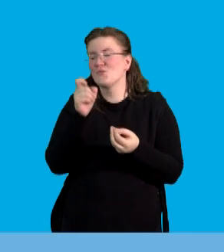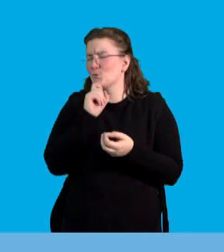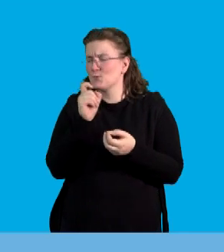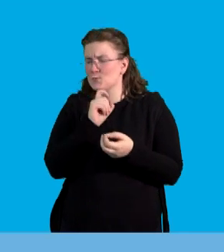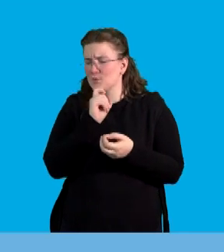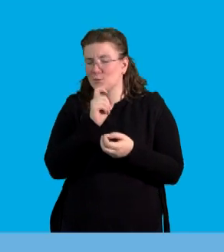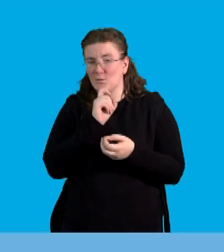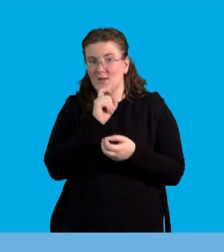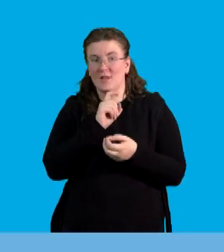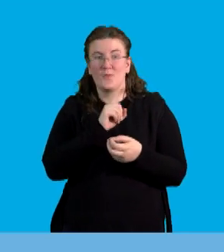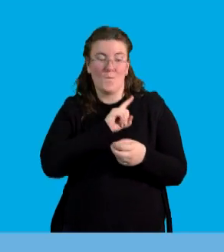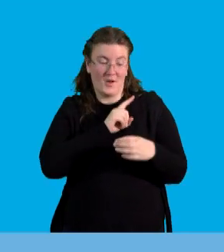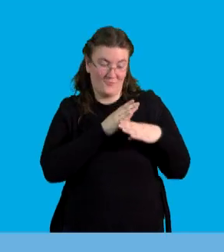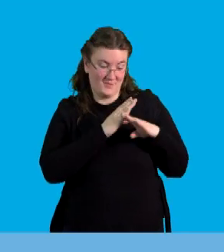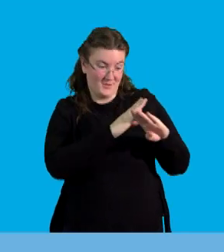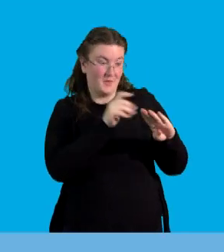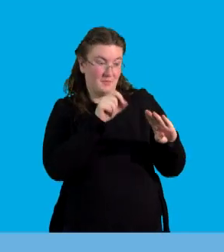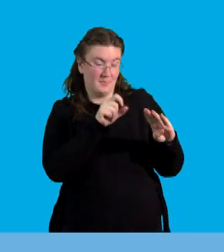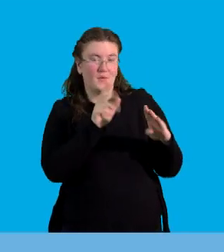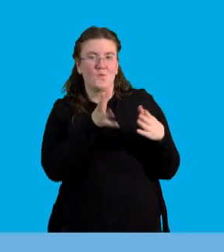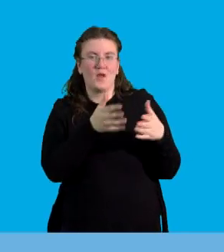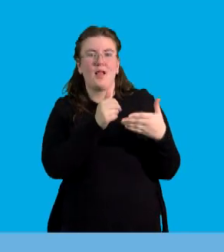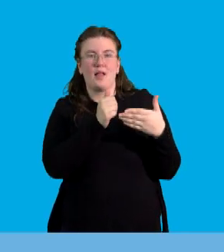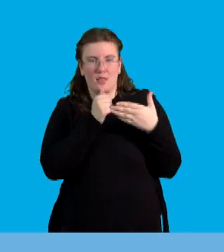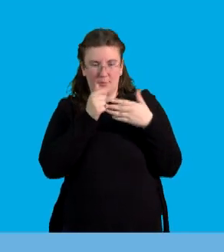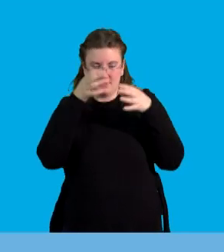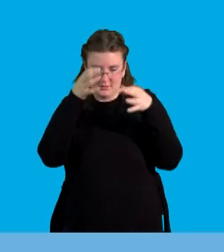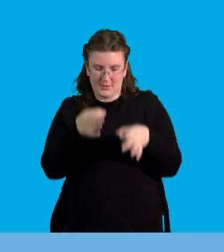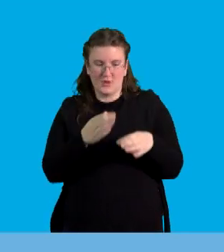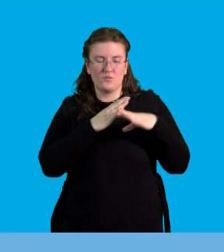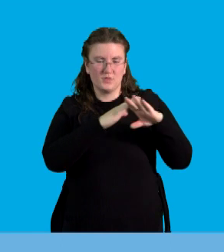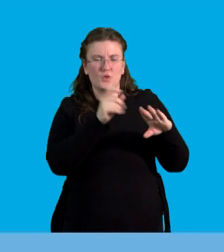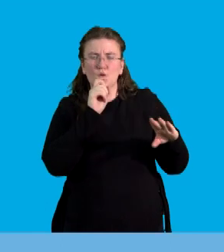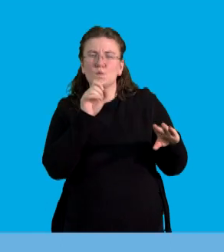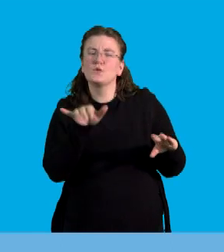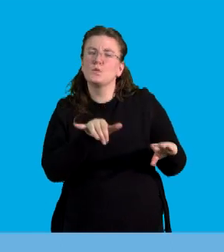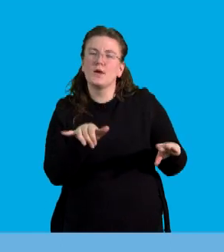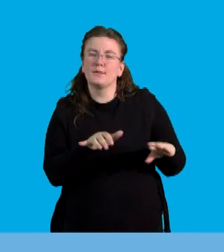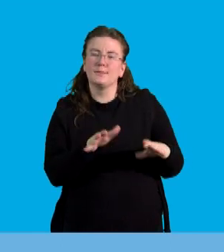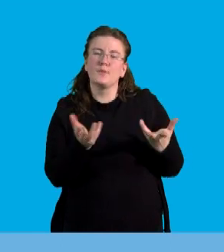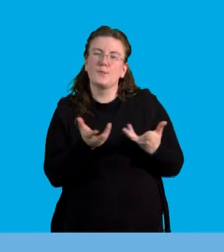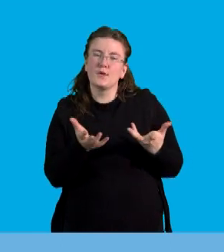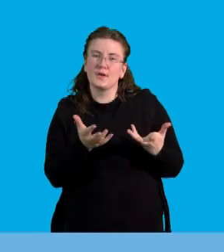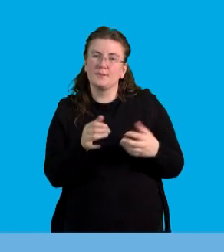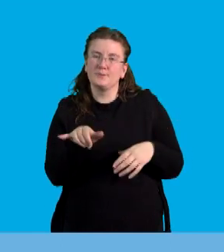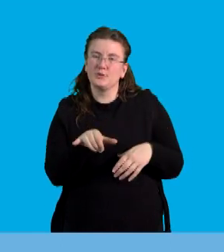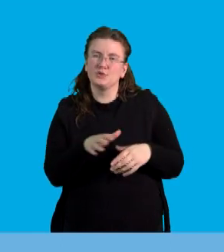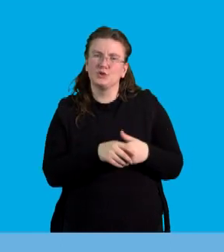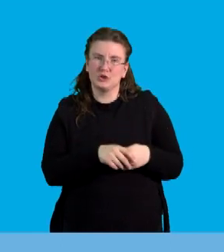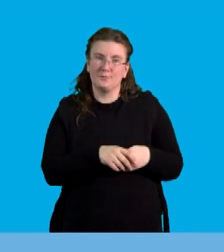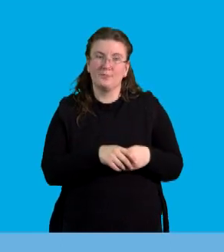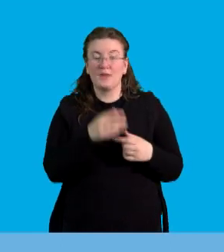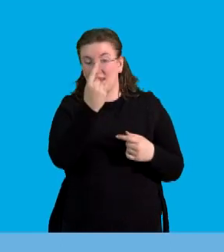of resistance, and those resistance is going to determine as to where do we use those resistors, because each of